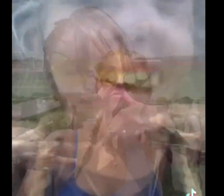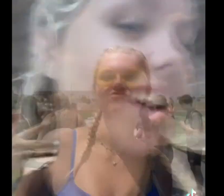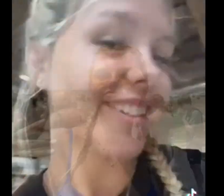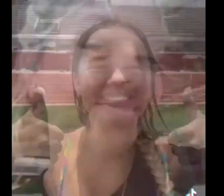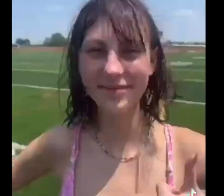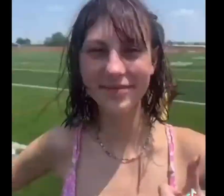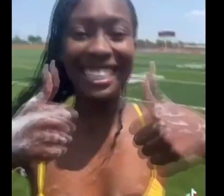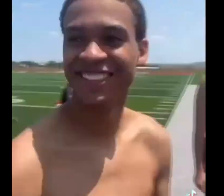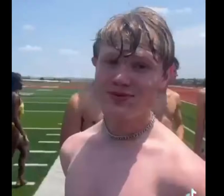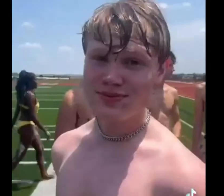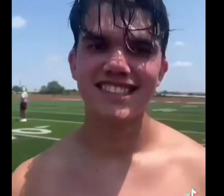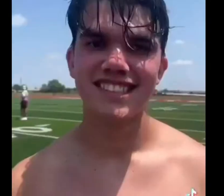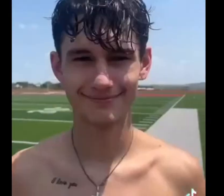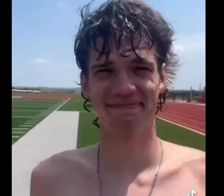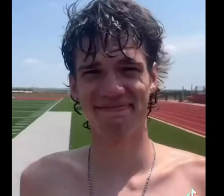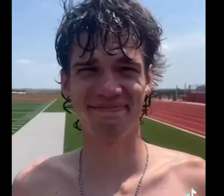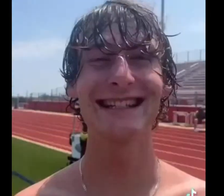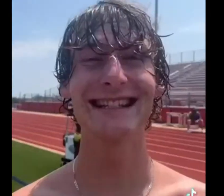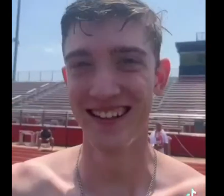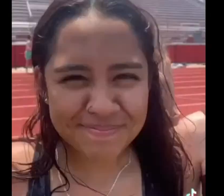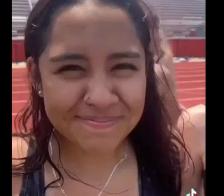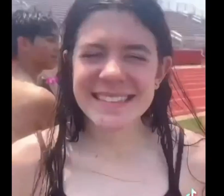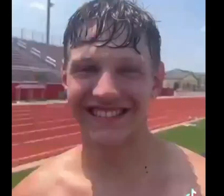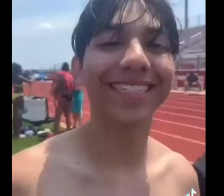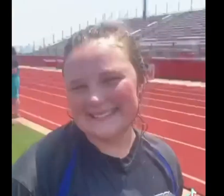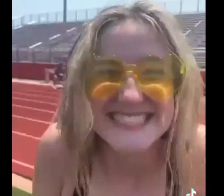so remember me when I'm gone.